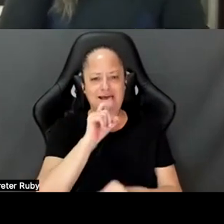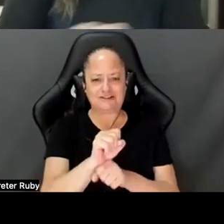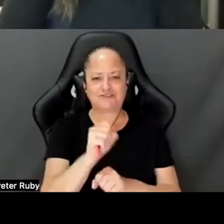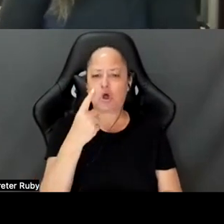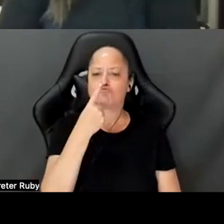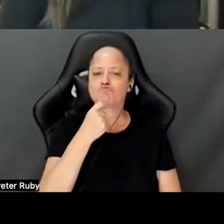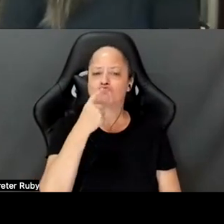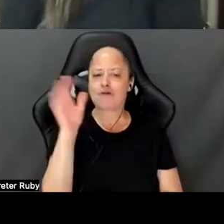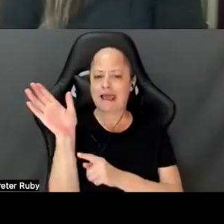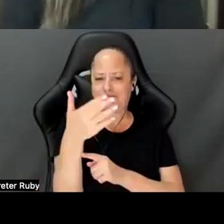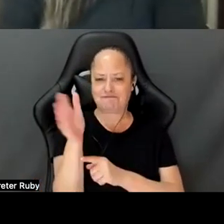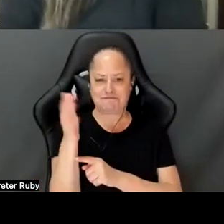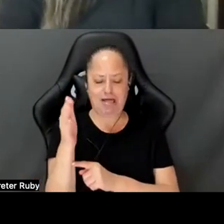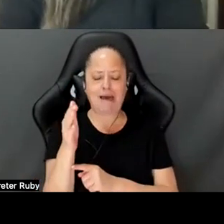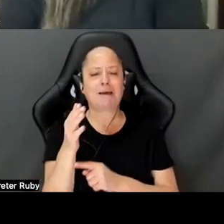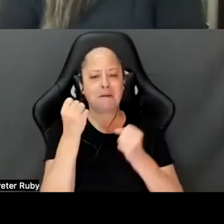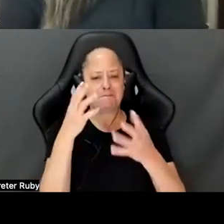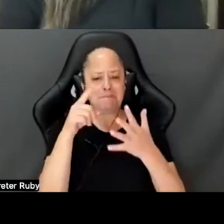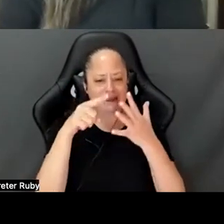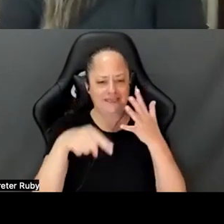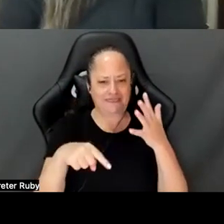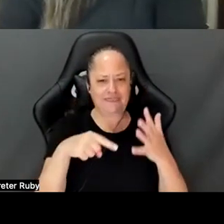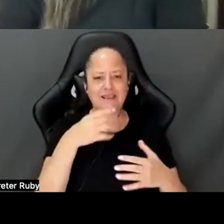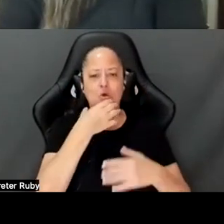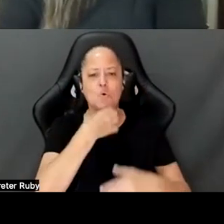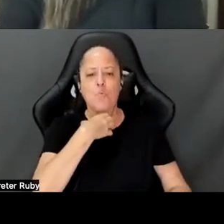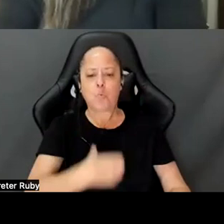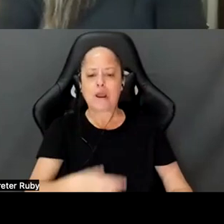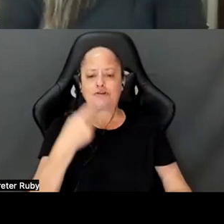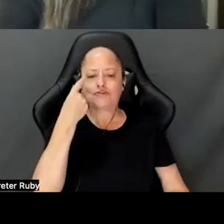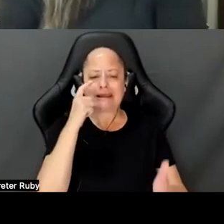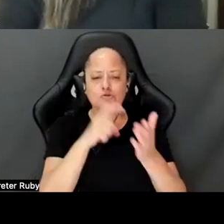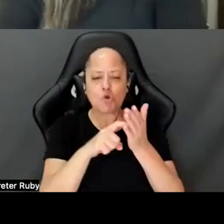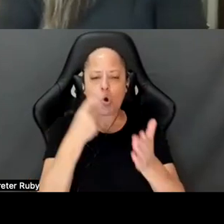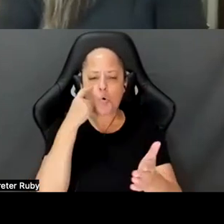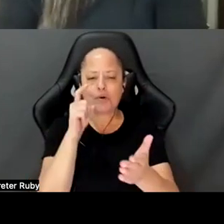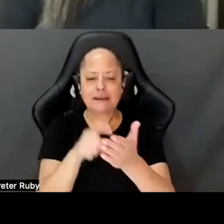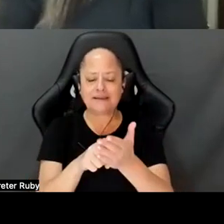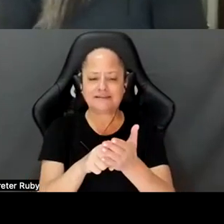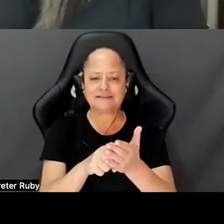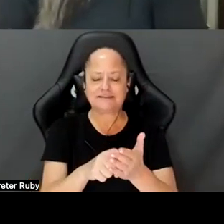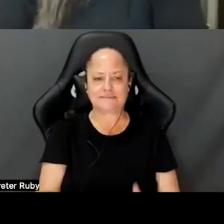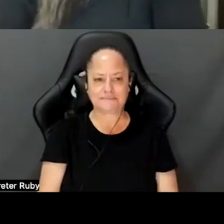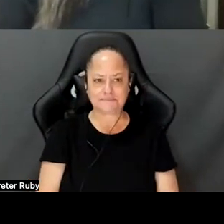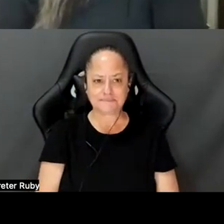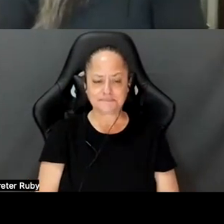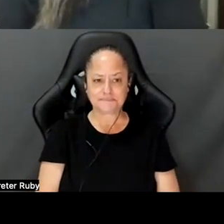think the red flag, yeah, I mean, there's a lot of things that I wish I had noticed. One thing is that